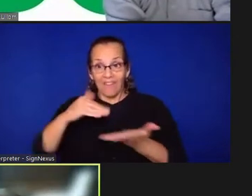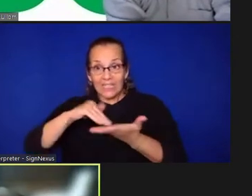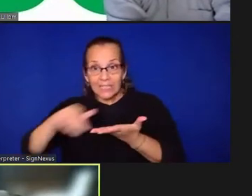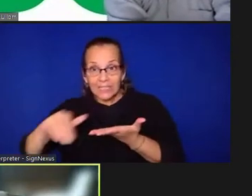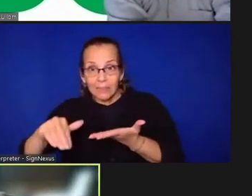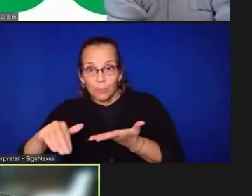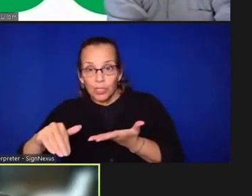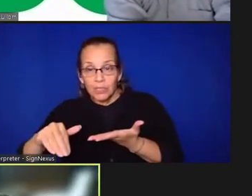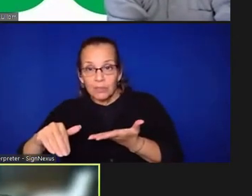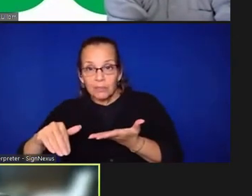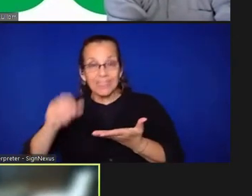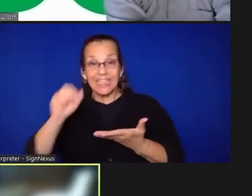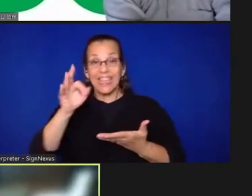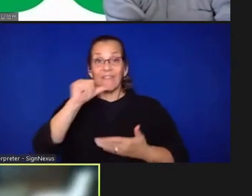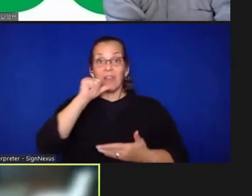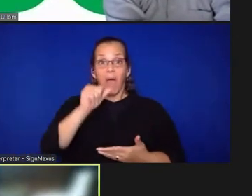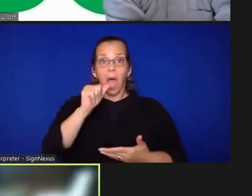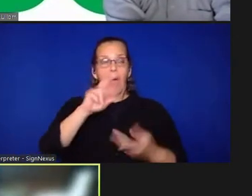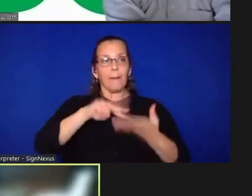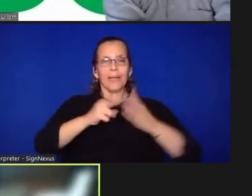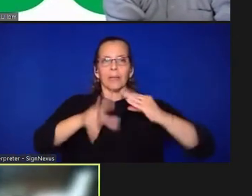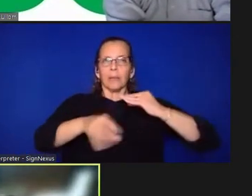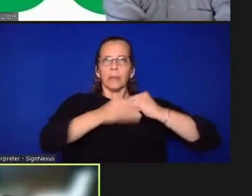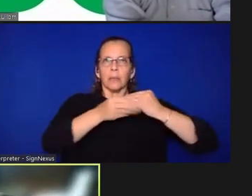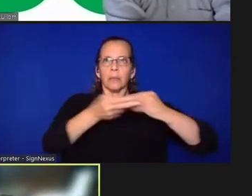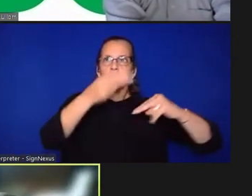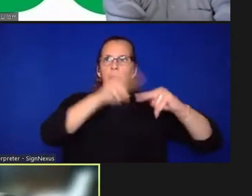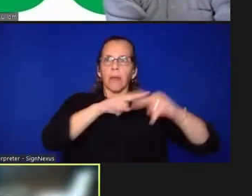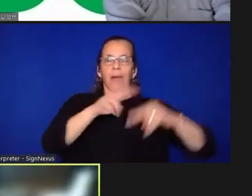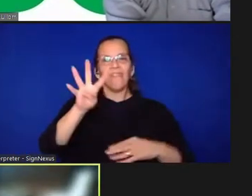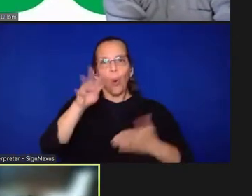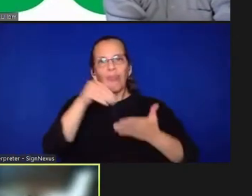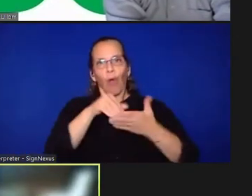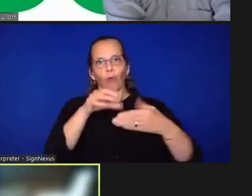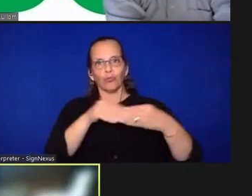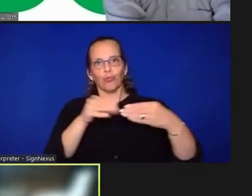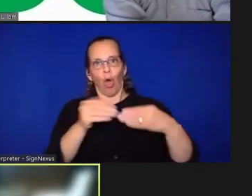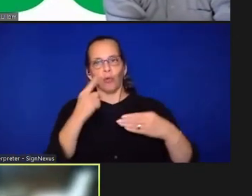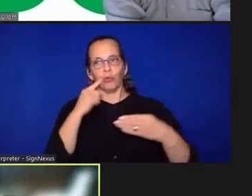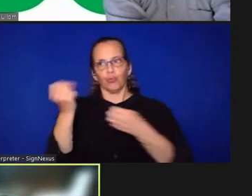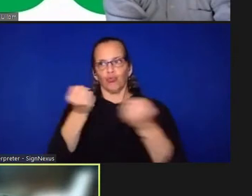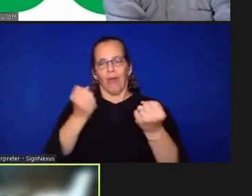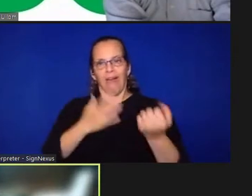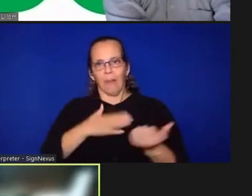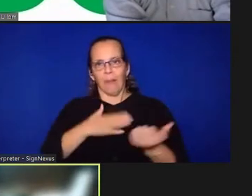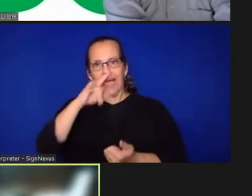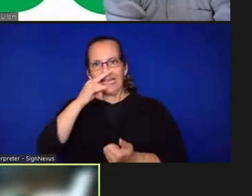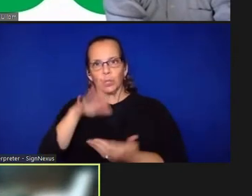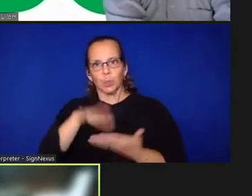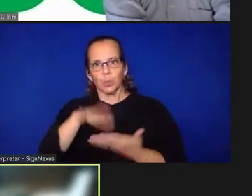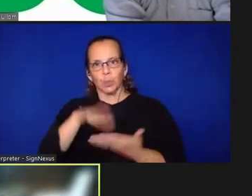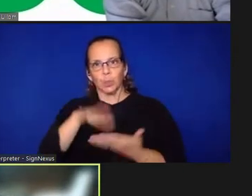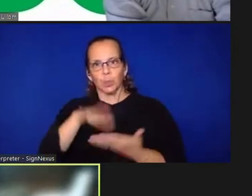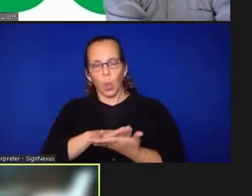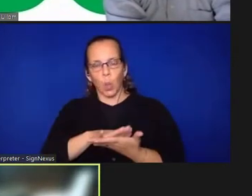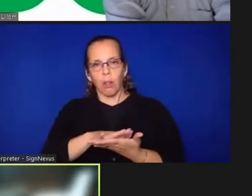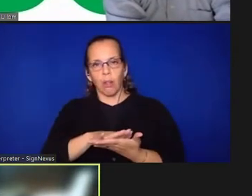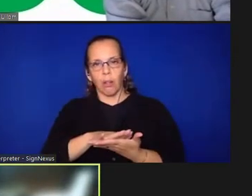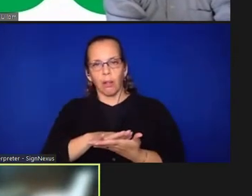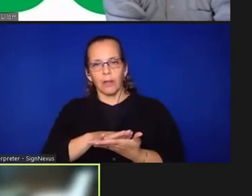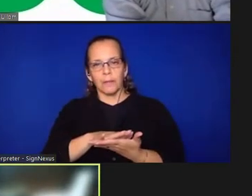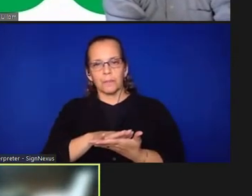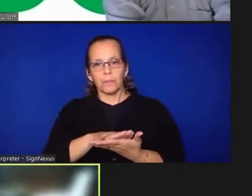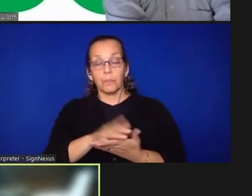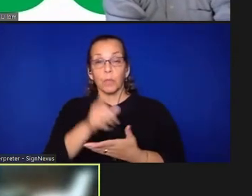I am looking at an additional four thousand dollars a year just to take my kids to school and if the state of purpose of this is prevent people from using cards you're now telling me